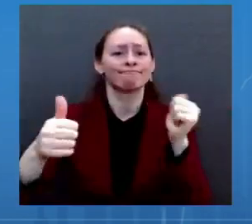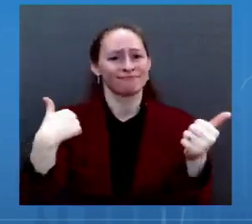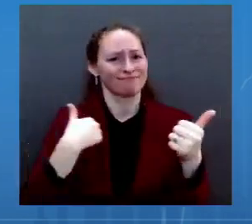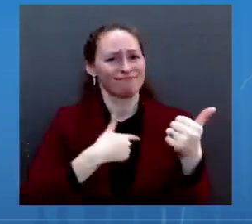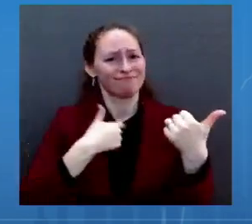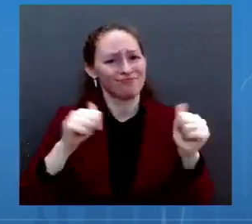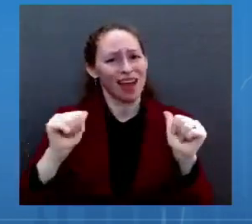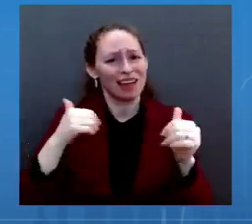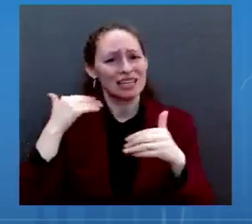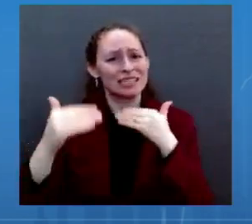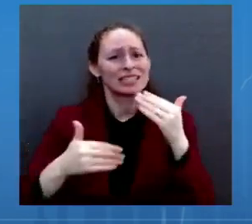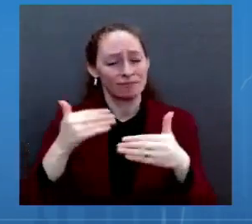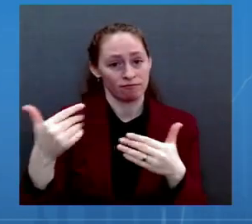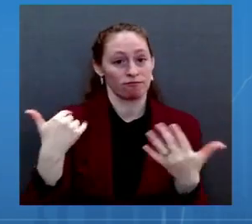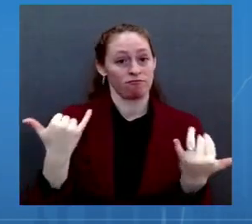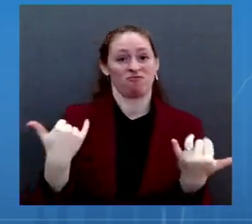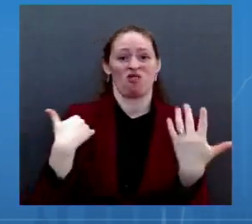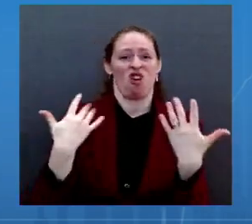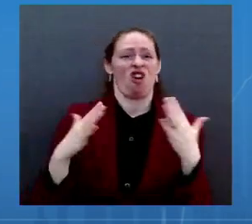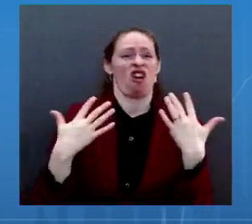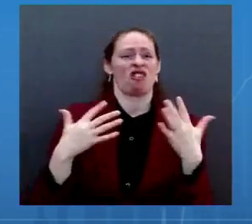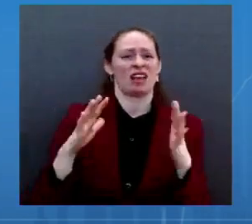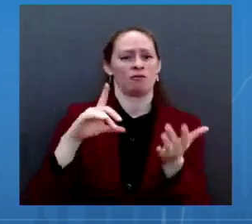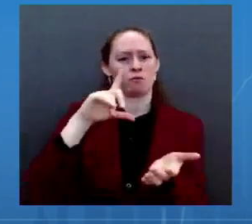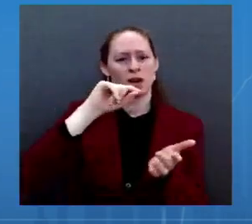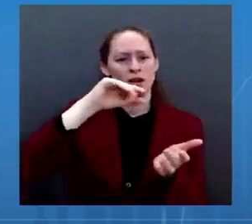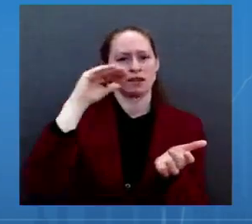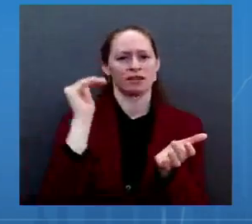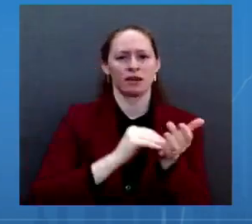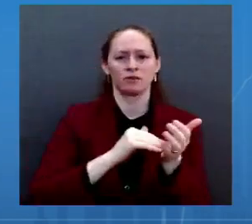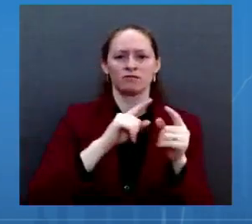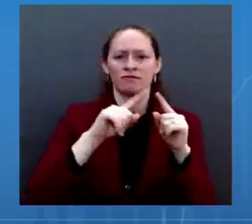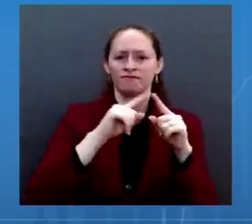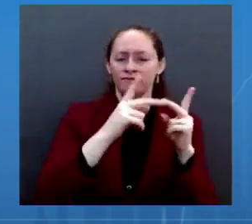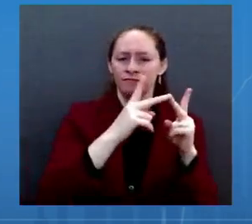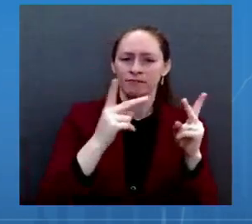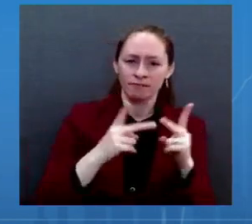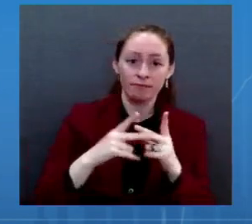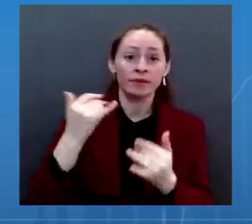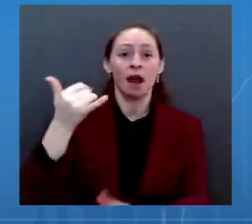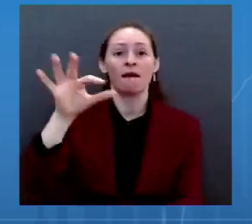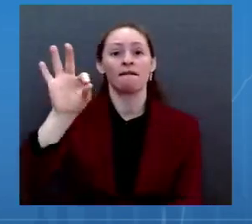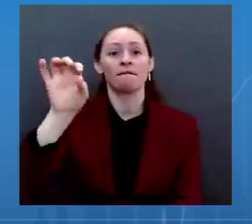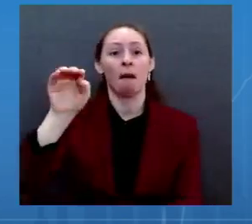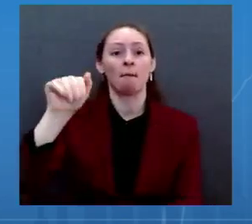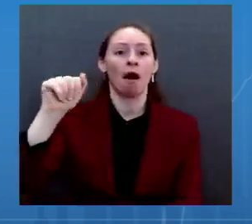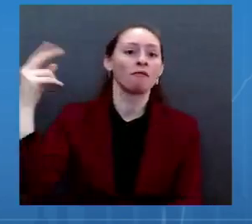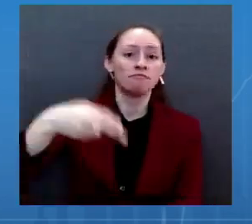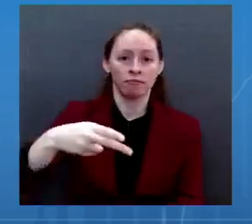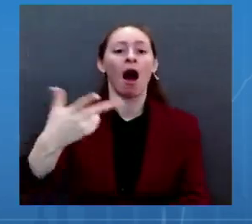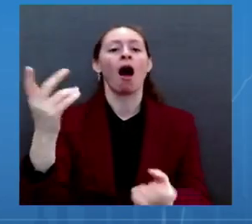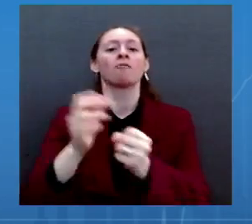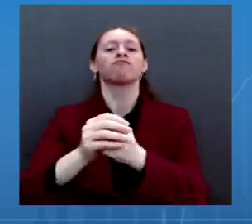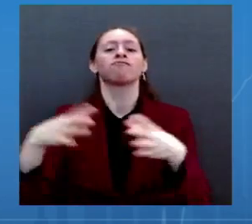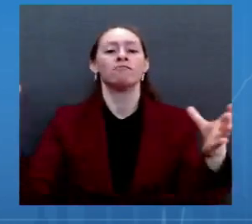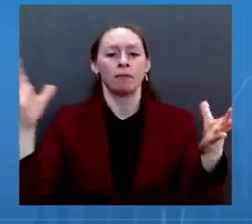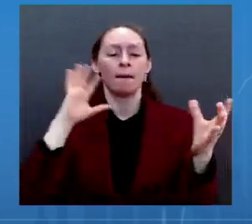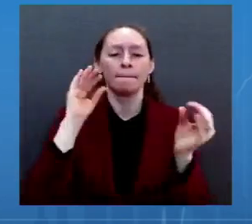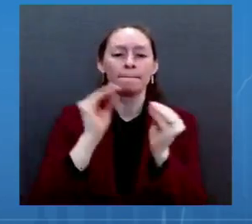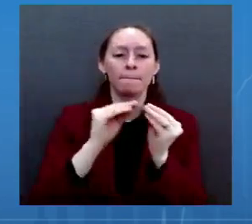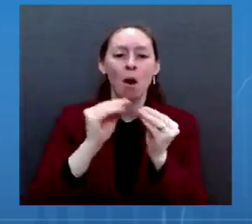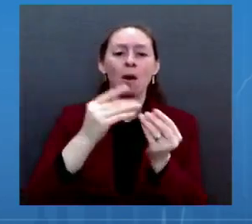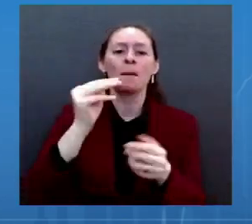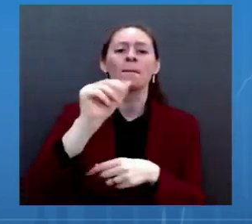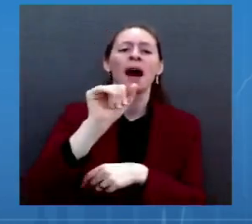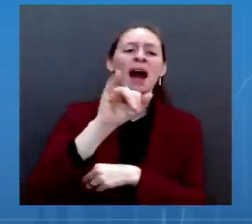FEMA is going to go ahead and add sites in Maine, Maryland, Delaware, Texas, and Washington states. Drugstores